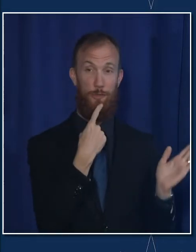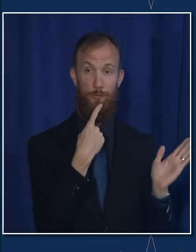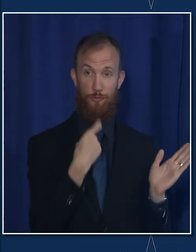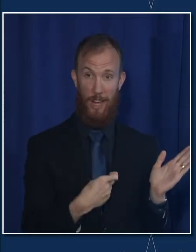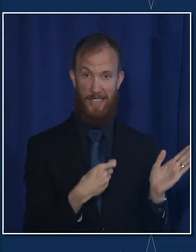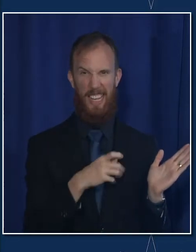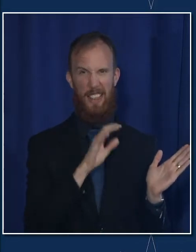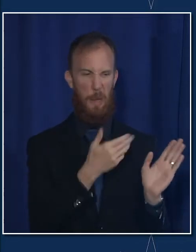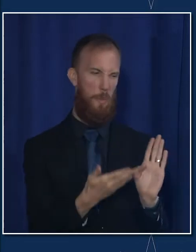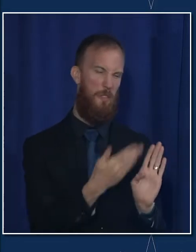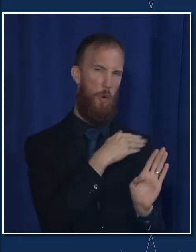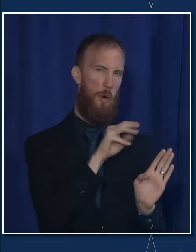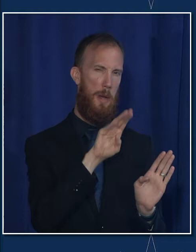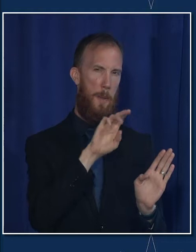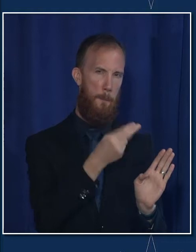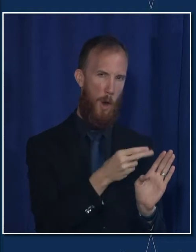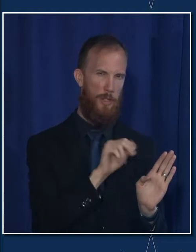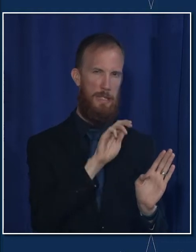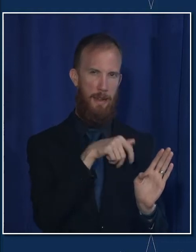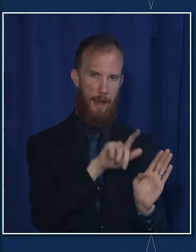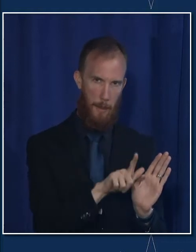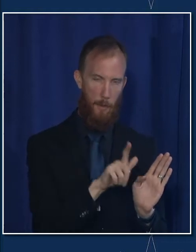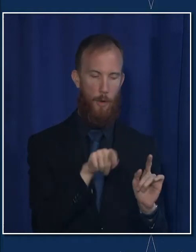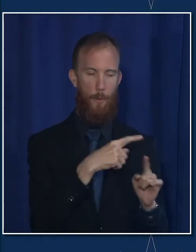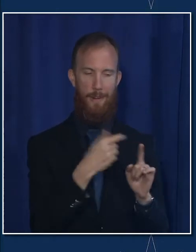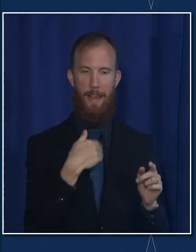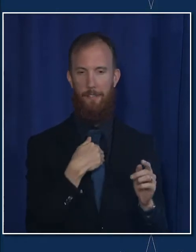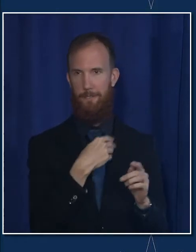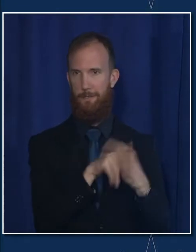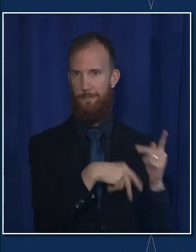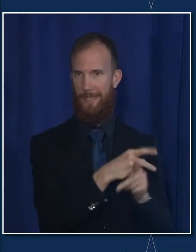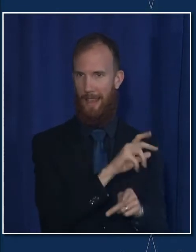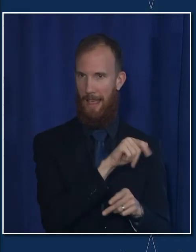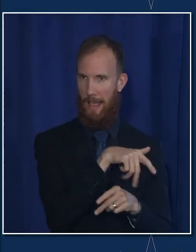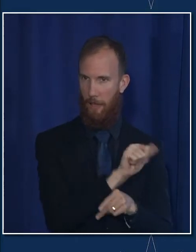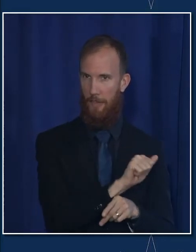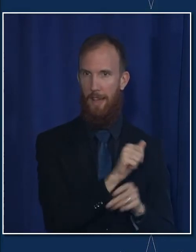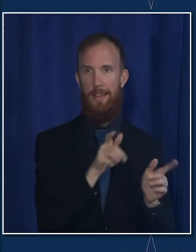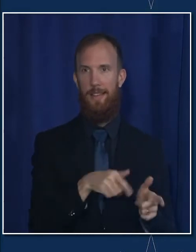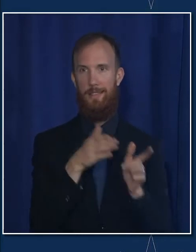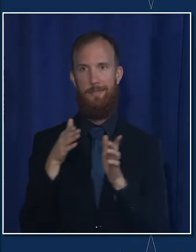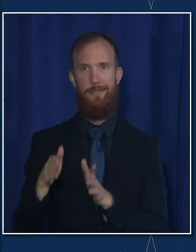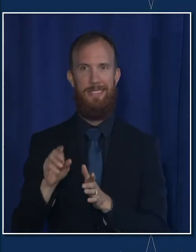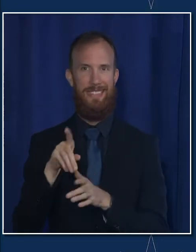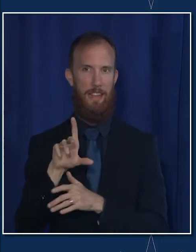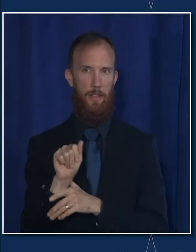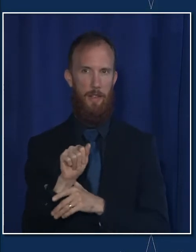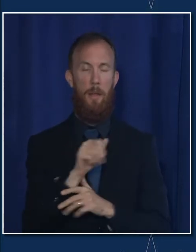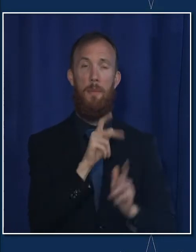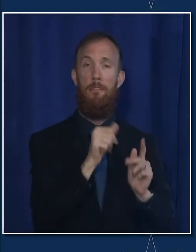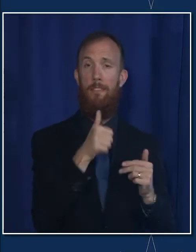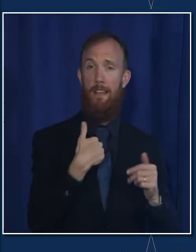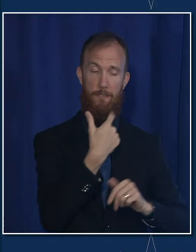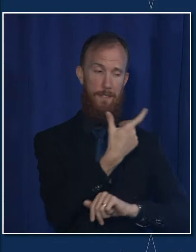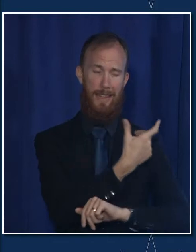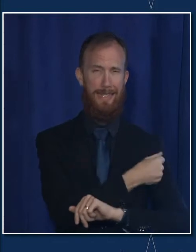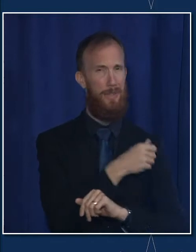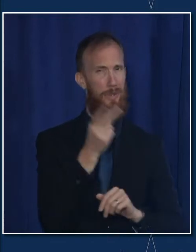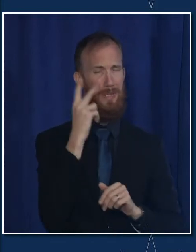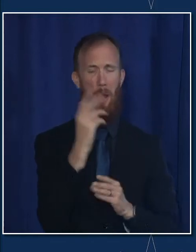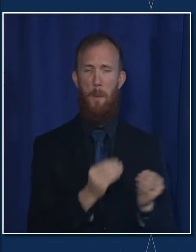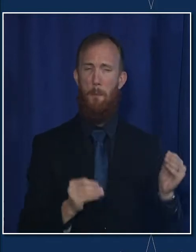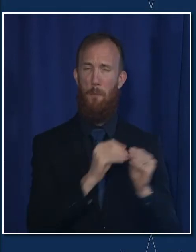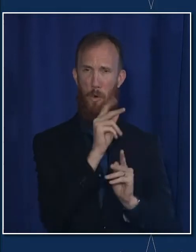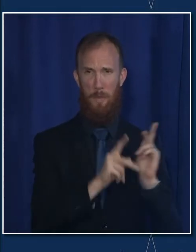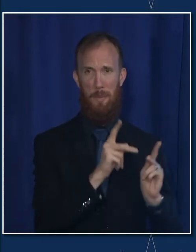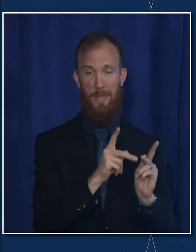Alpha surge that we saw in March and April and the current Delta surge. Much higher rates among those who are unvaccinated. Right now in Chicago, about 5